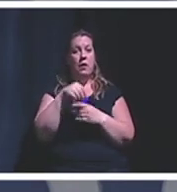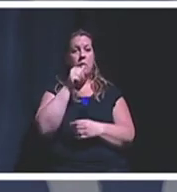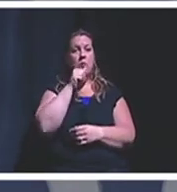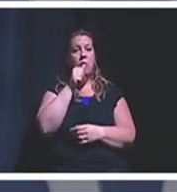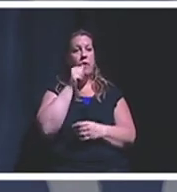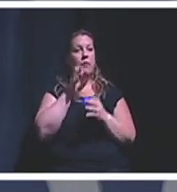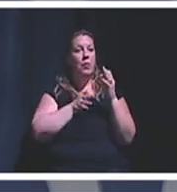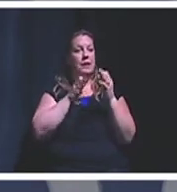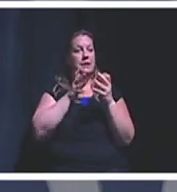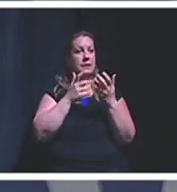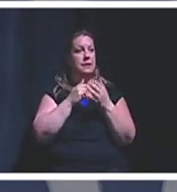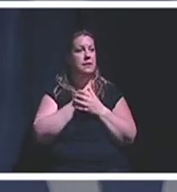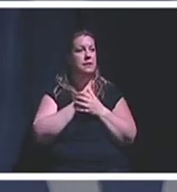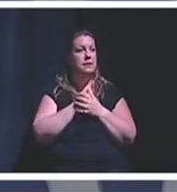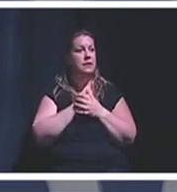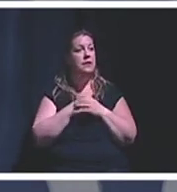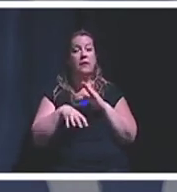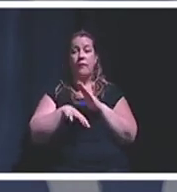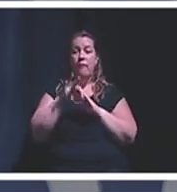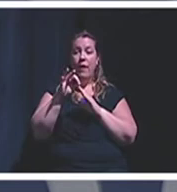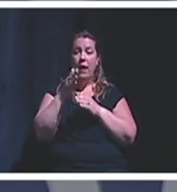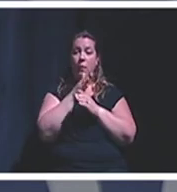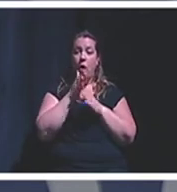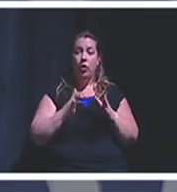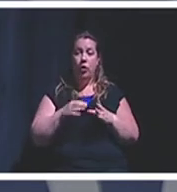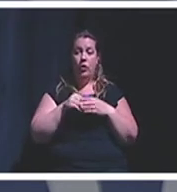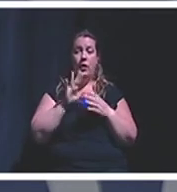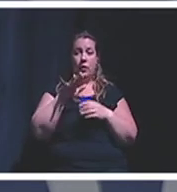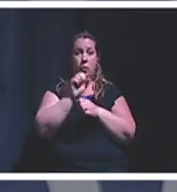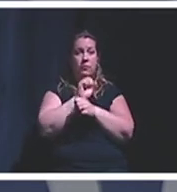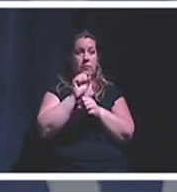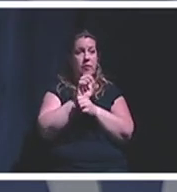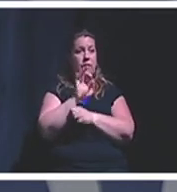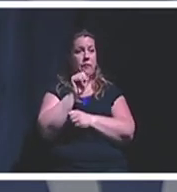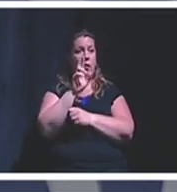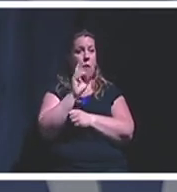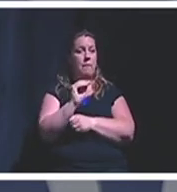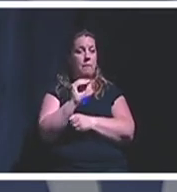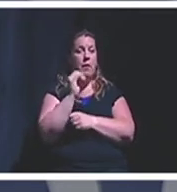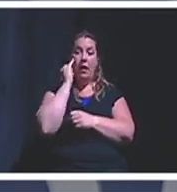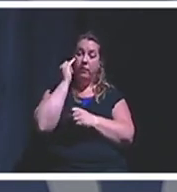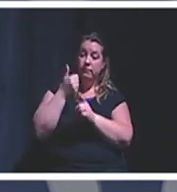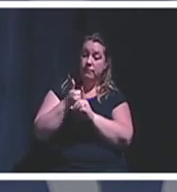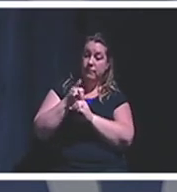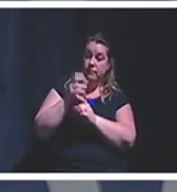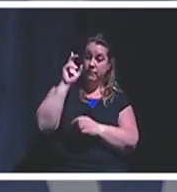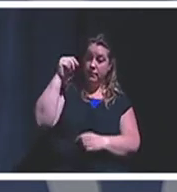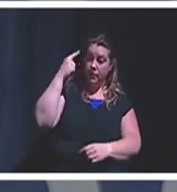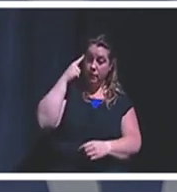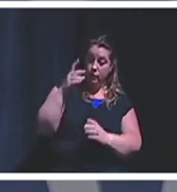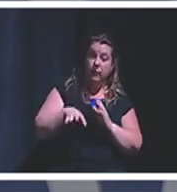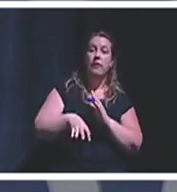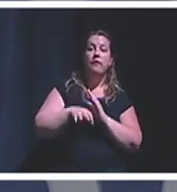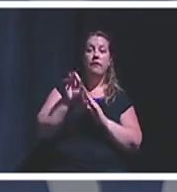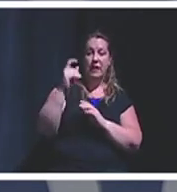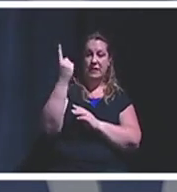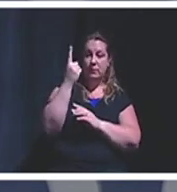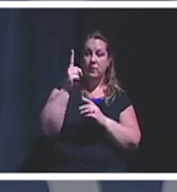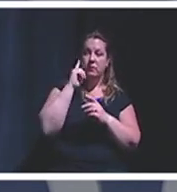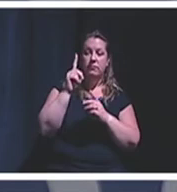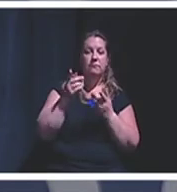your firm to serve as your mentor. If you are a government lawyer, find a senior attorney in government to serve as your